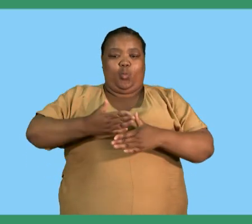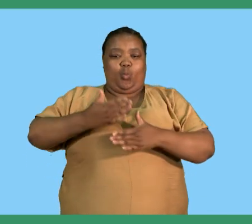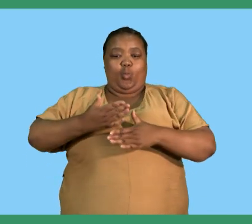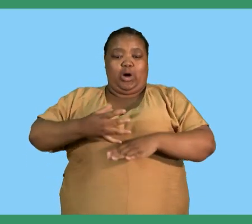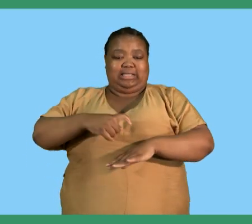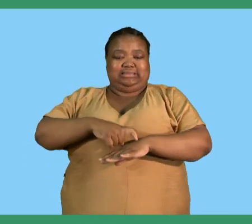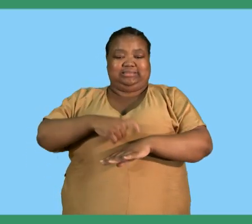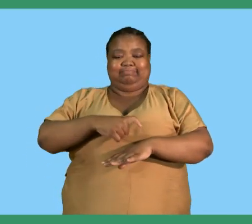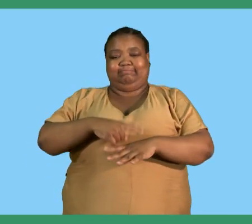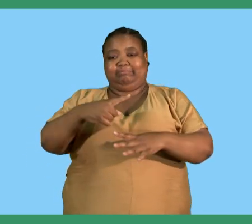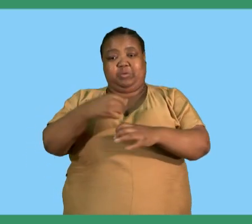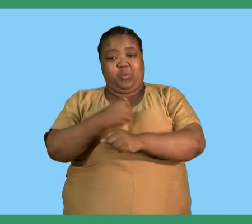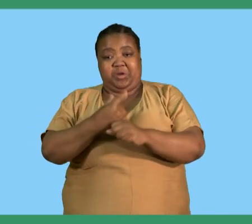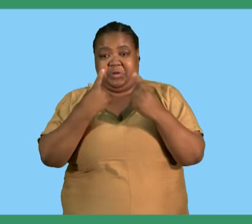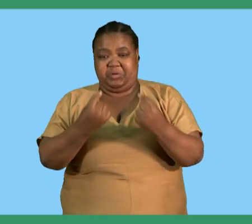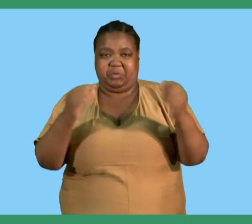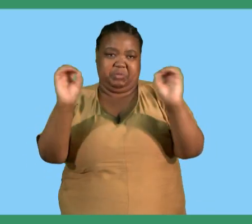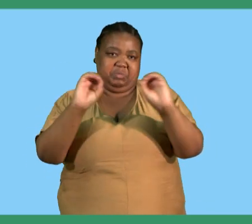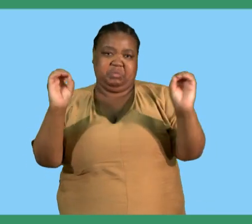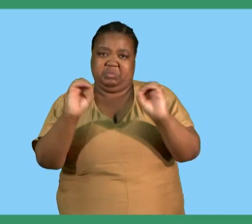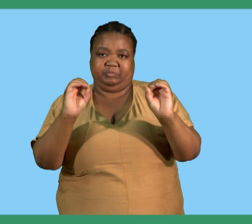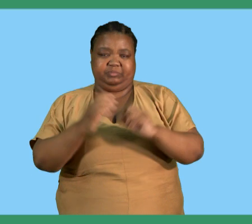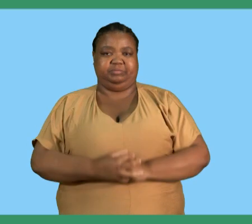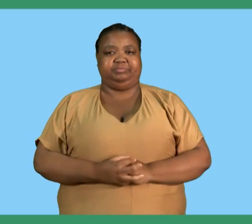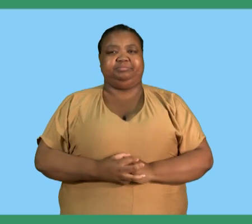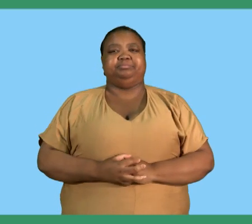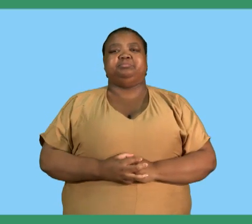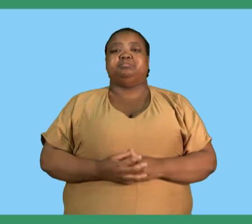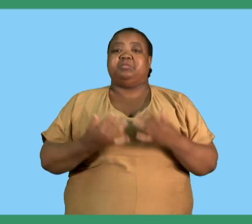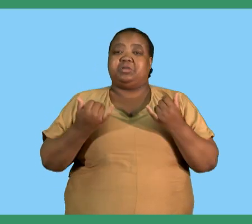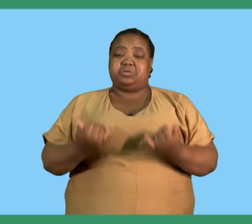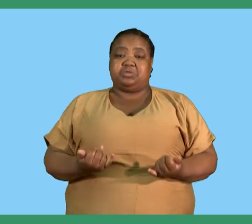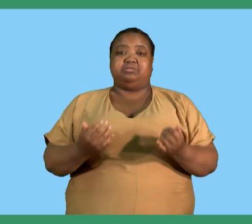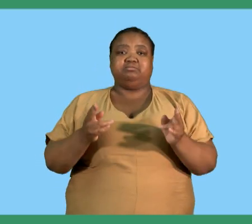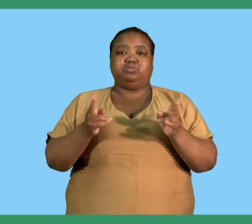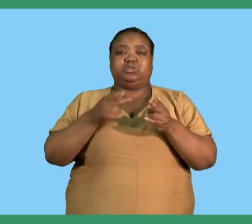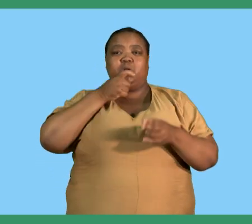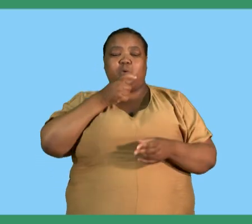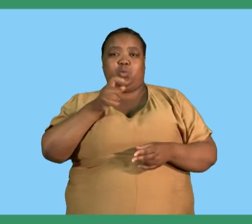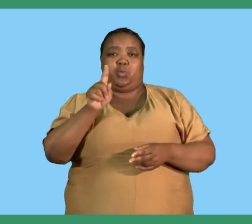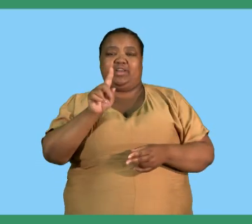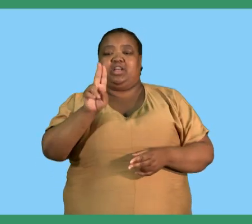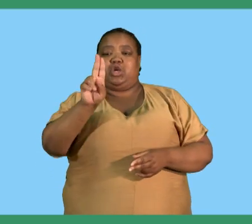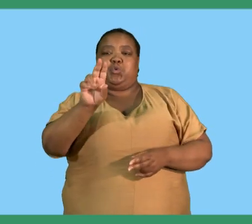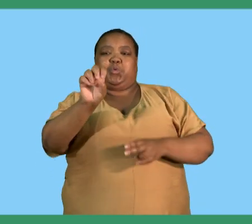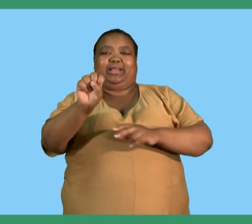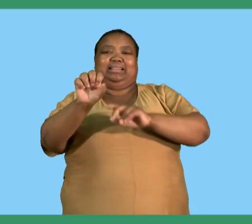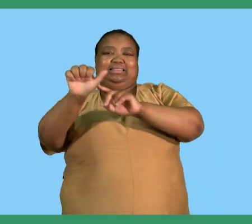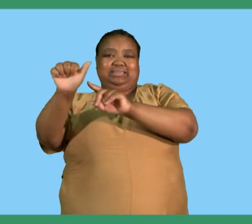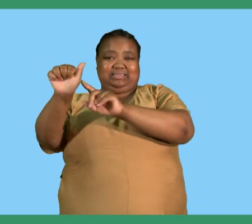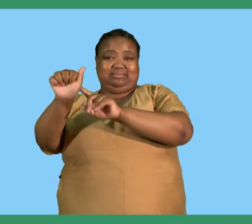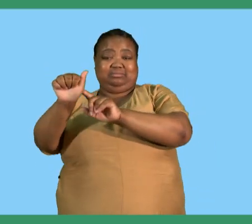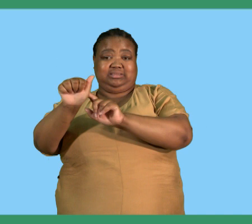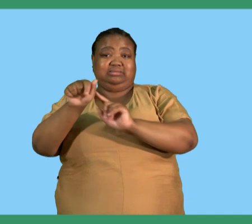is USA. But remember, if it works for me, it doesn't mean it'll work for you. I'm just saying this is